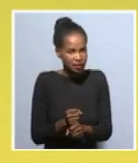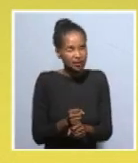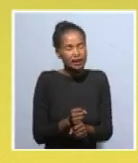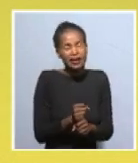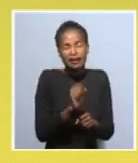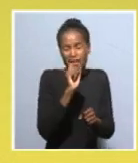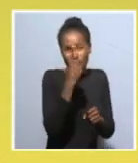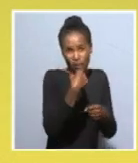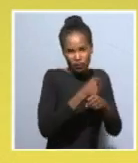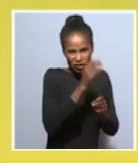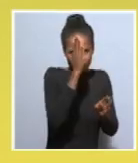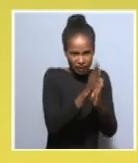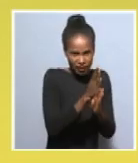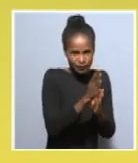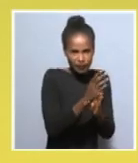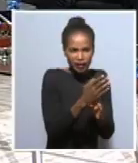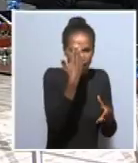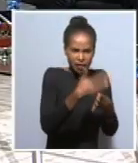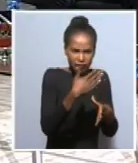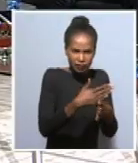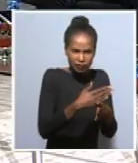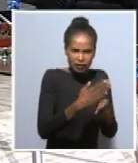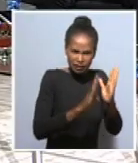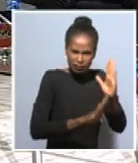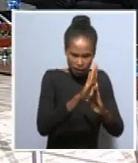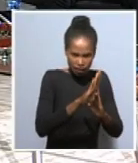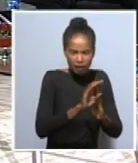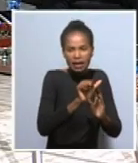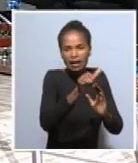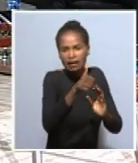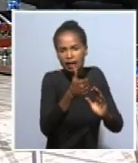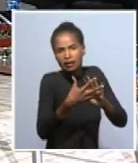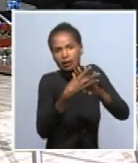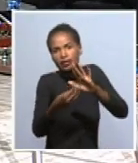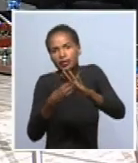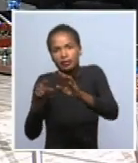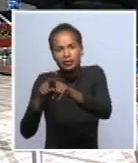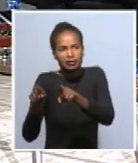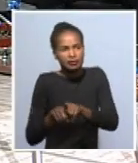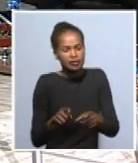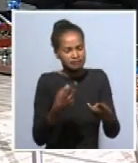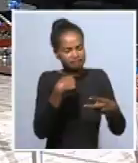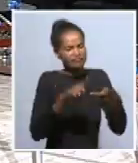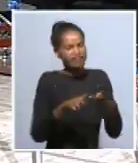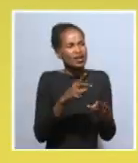could really help us to reach good results. And your view on the future of the tobacco